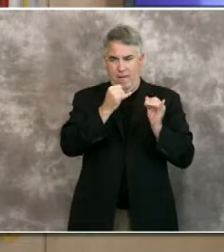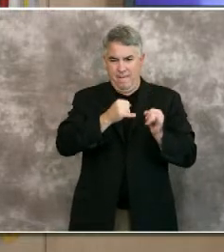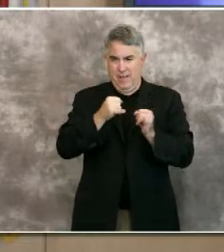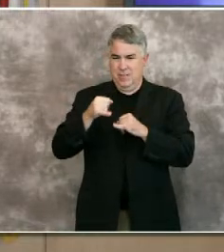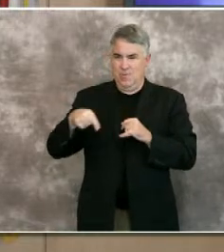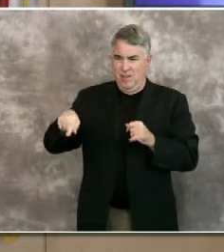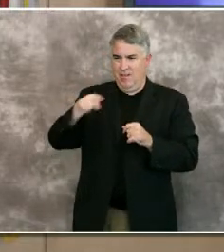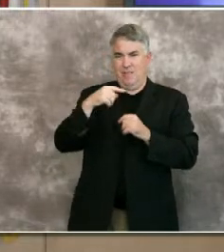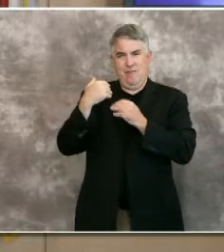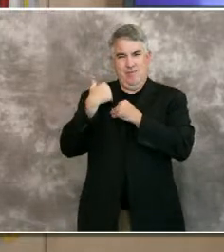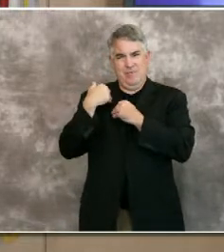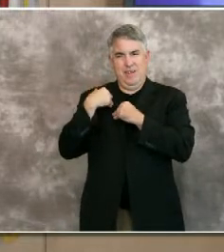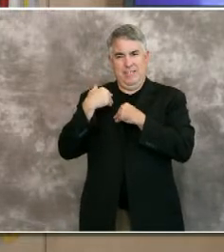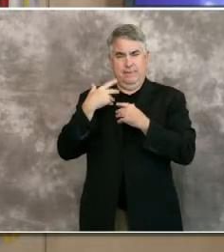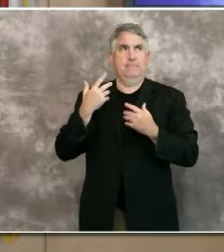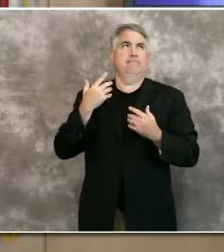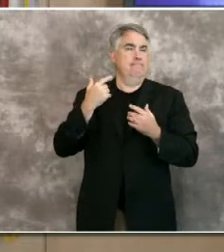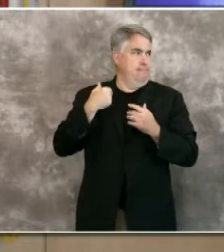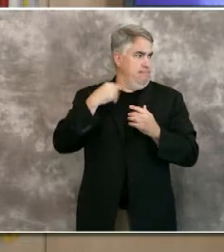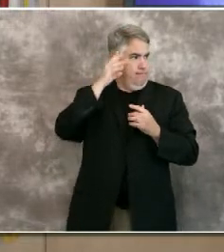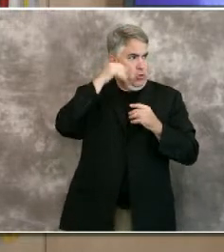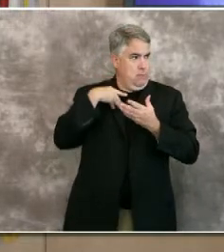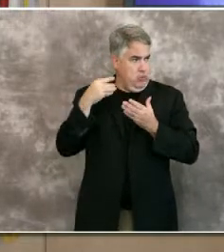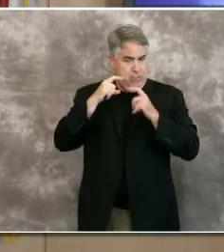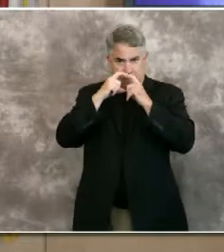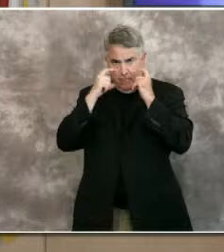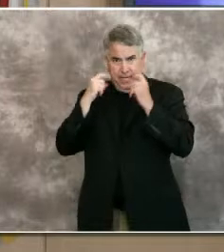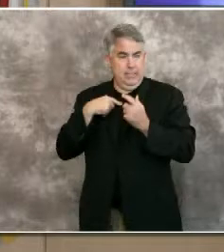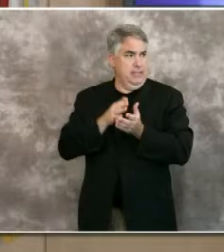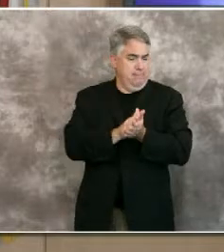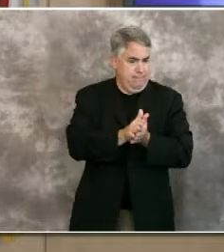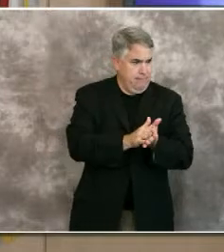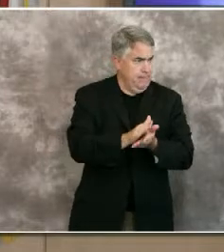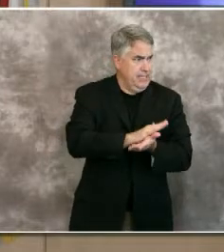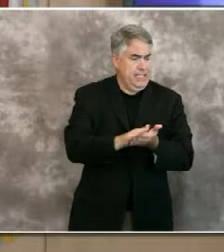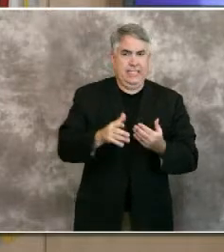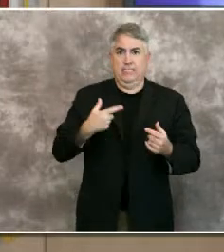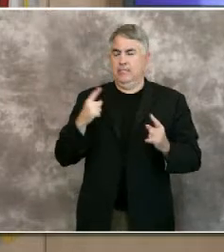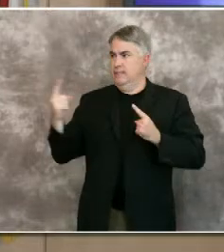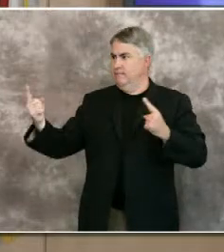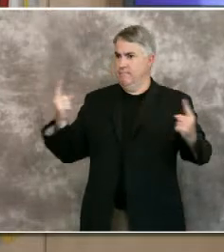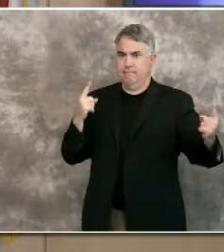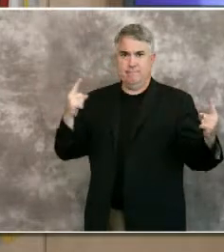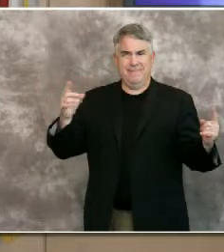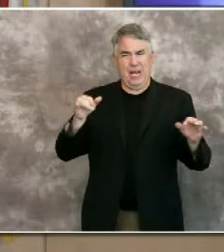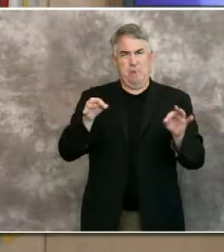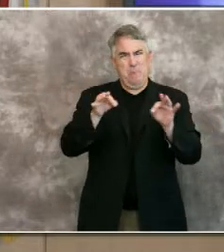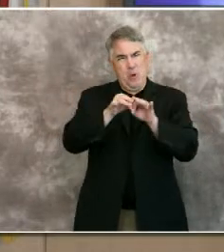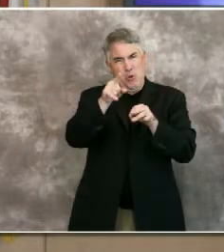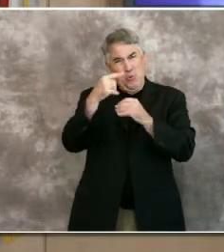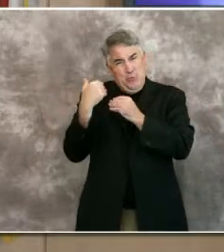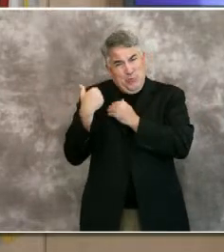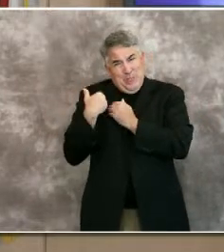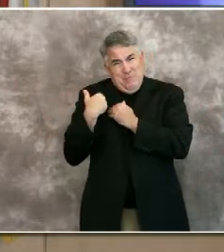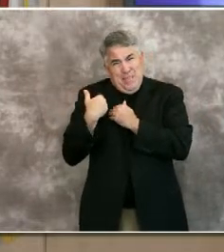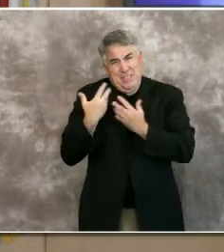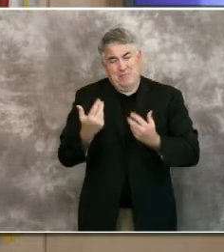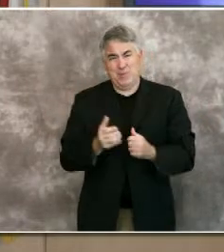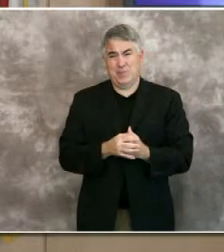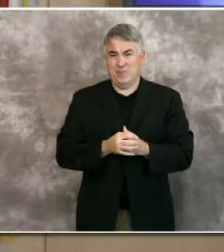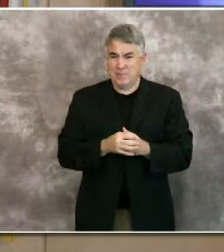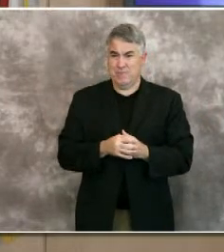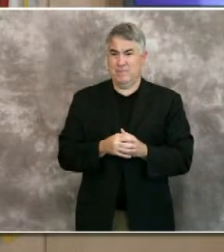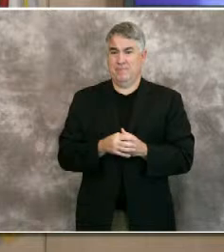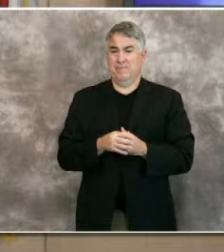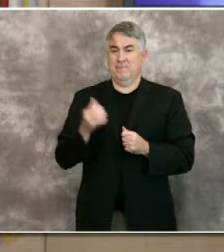out of this. From the beginning of our reopening process, we said our ability to reopen and do it smoothly, consistently, and